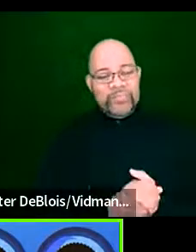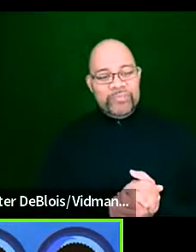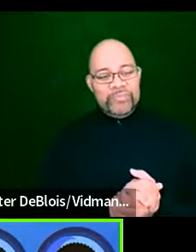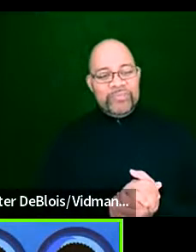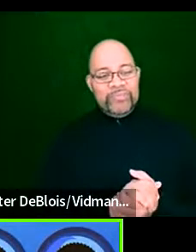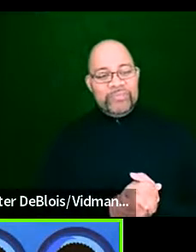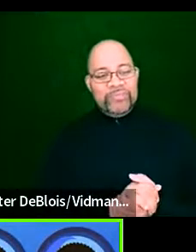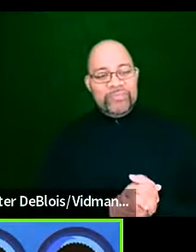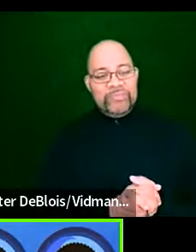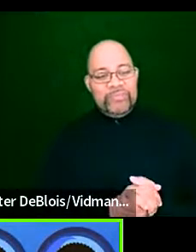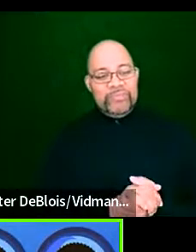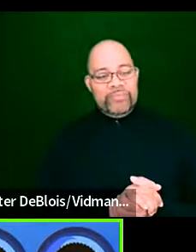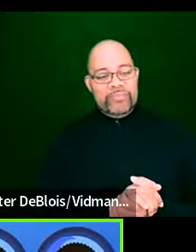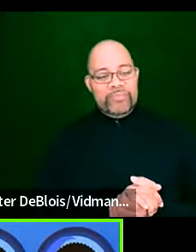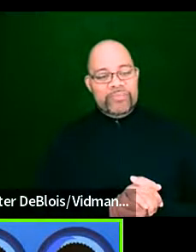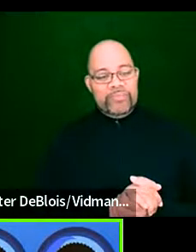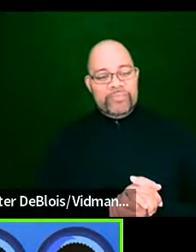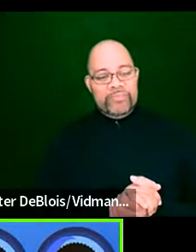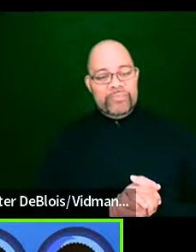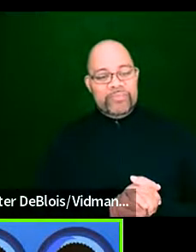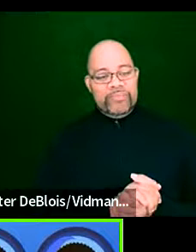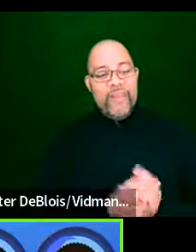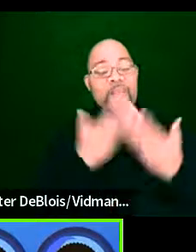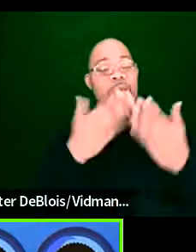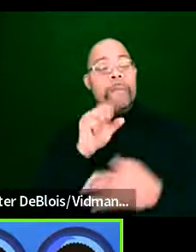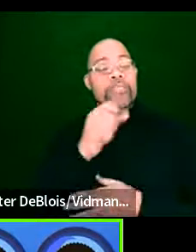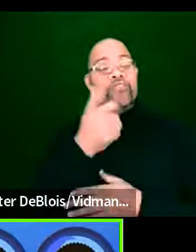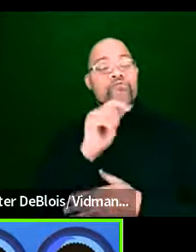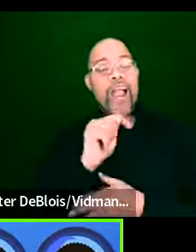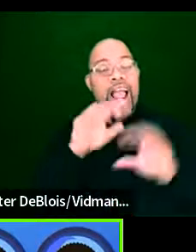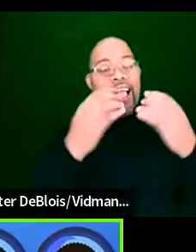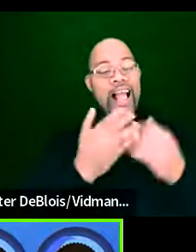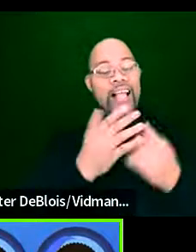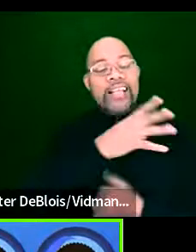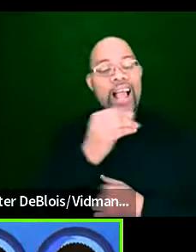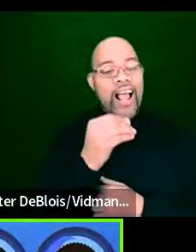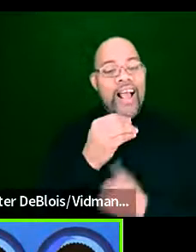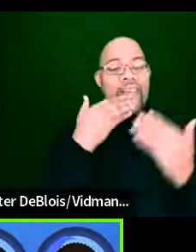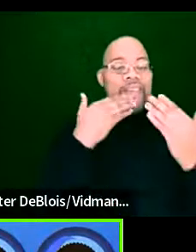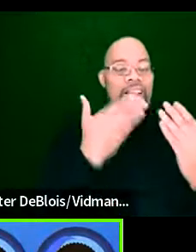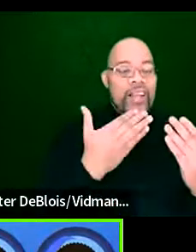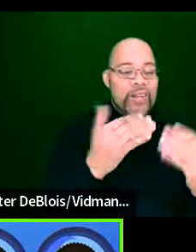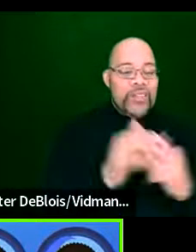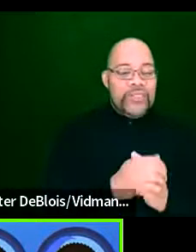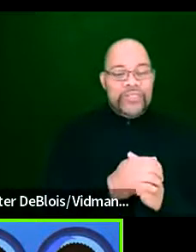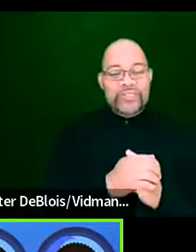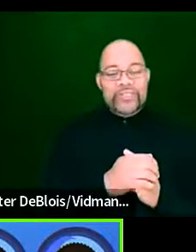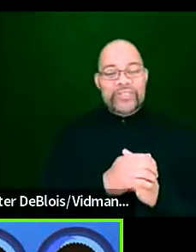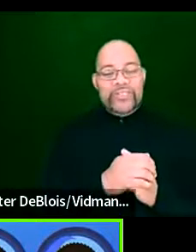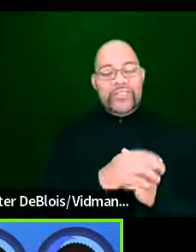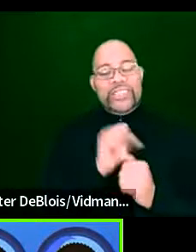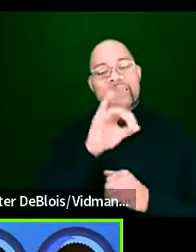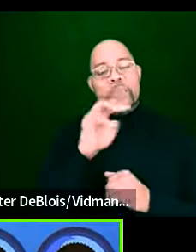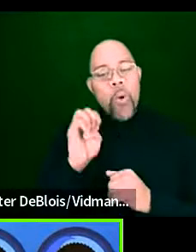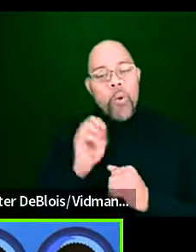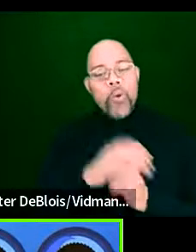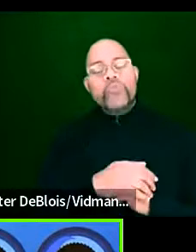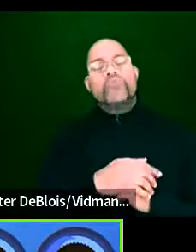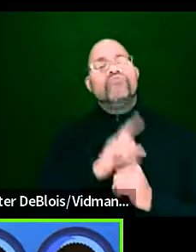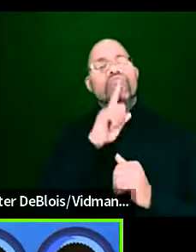you. Thank you, Miss Grant's class, and thank you, Symone, what